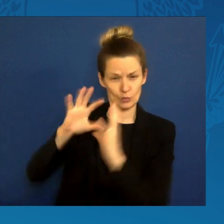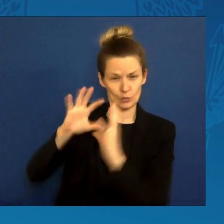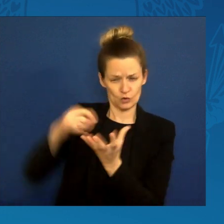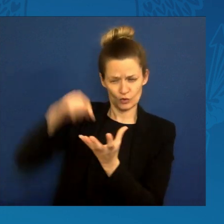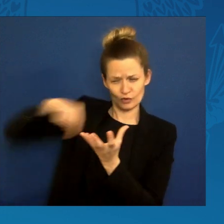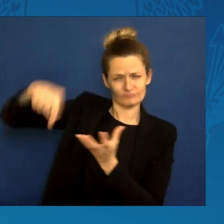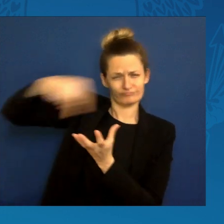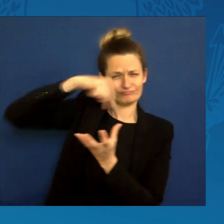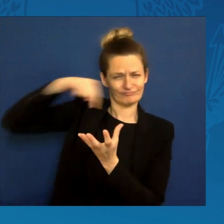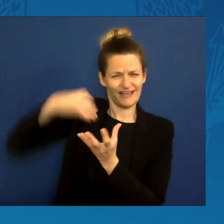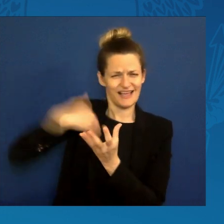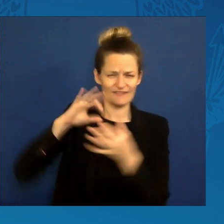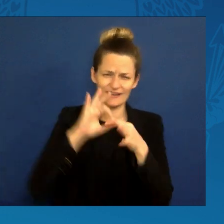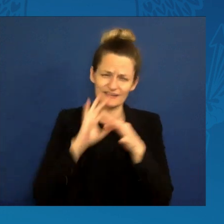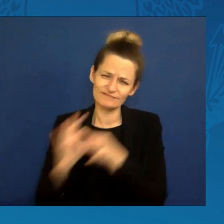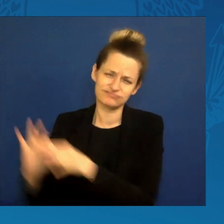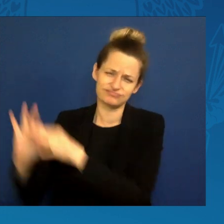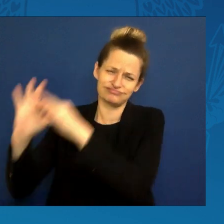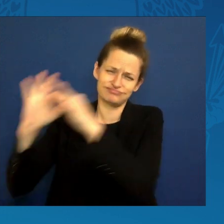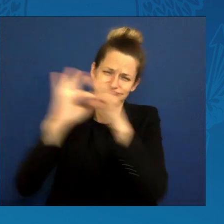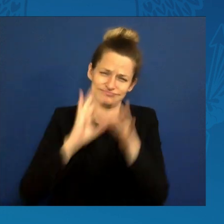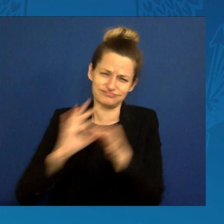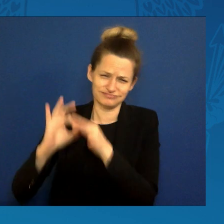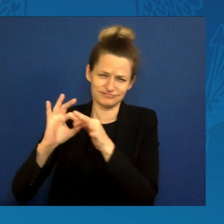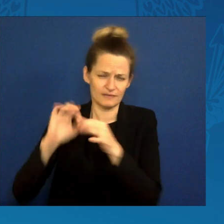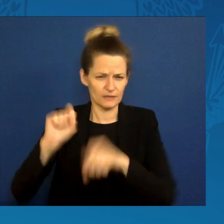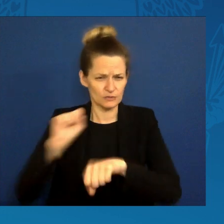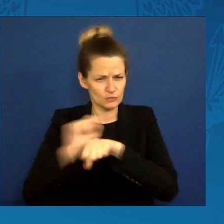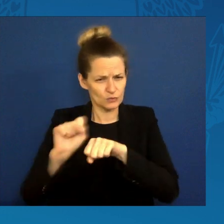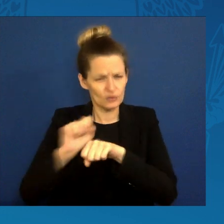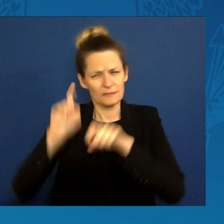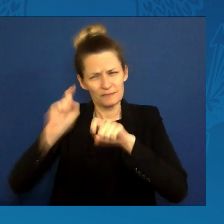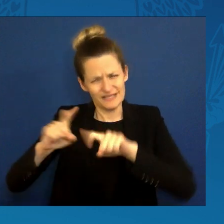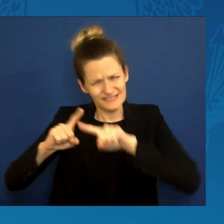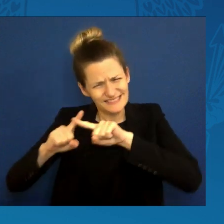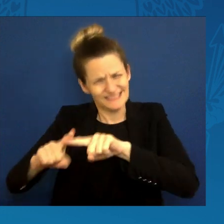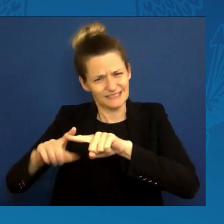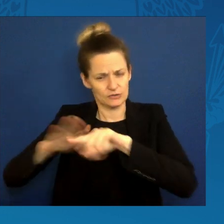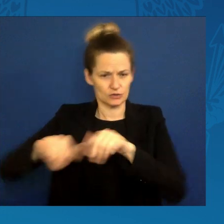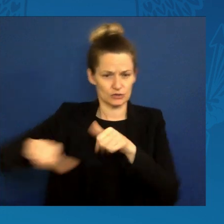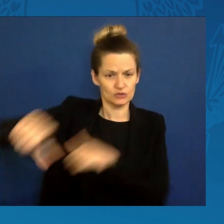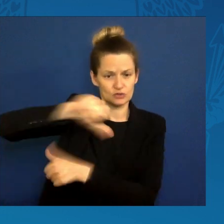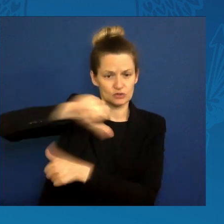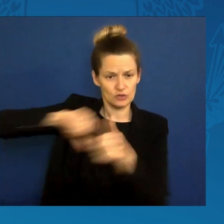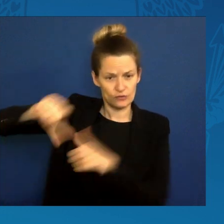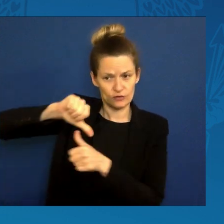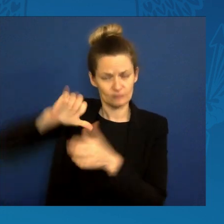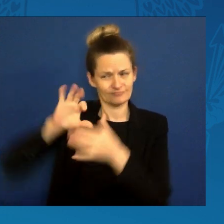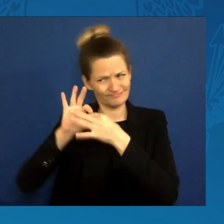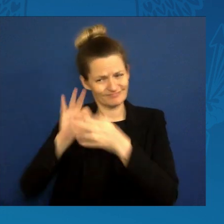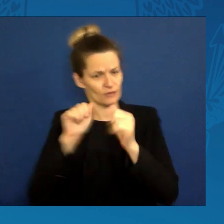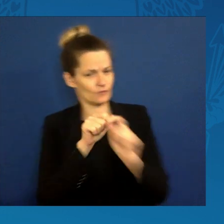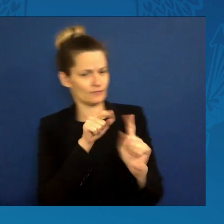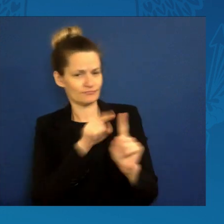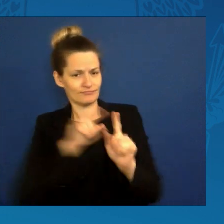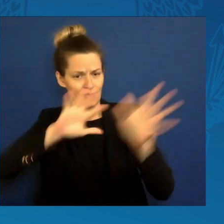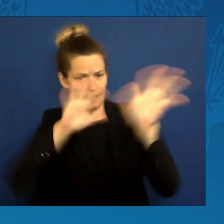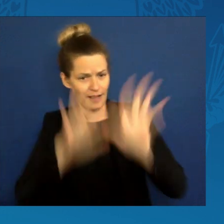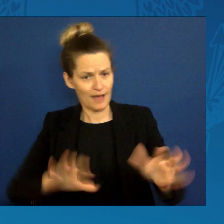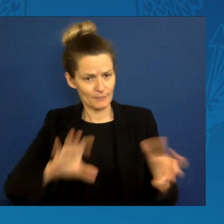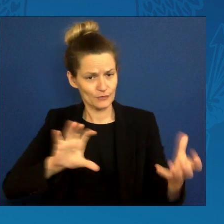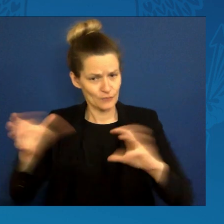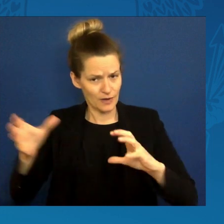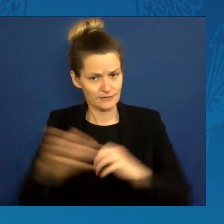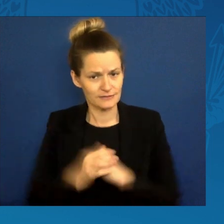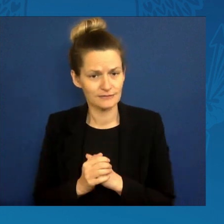crisis, which is why we will work together and continue to work together to address these issues, to tackle these